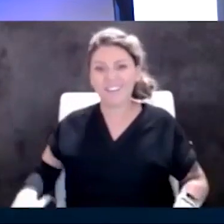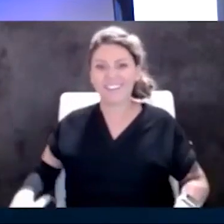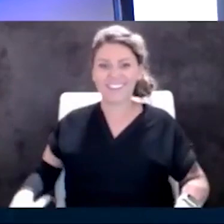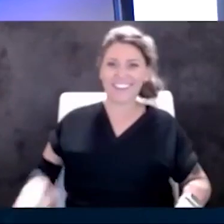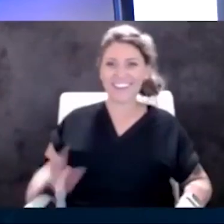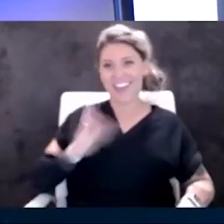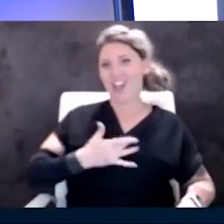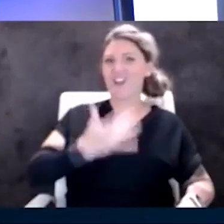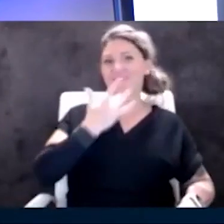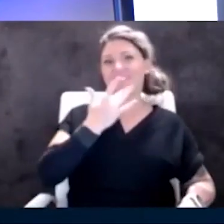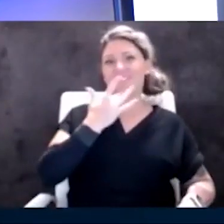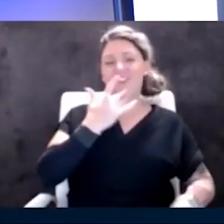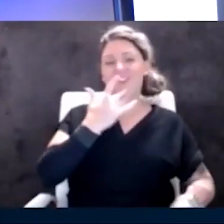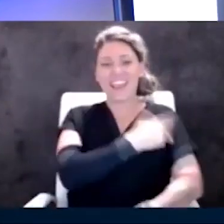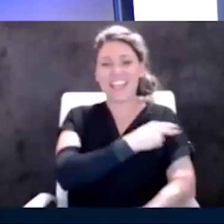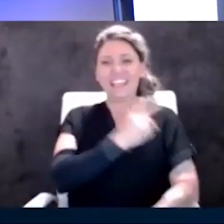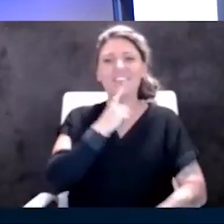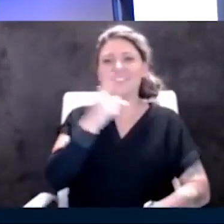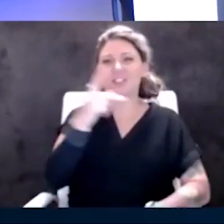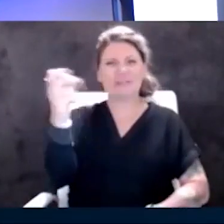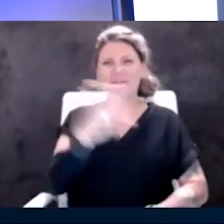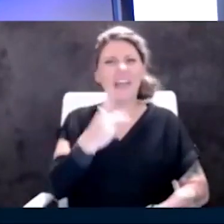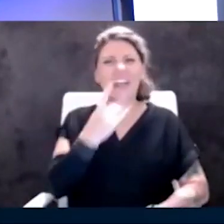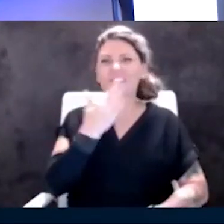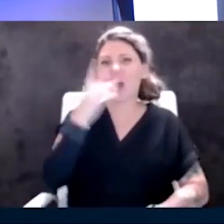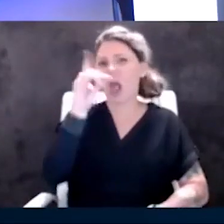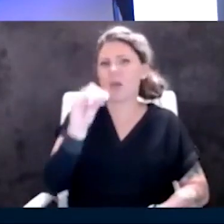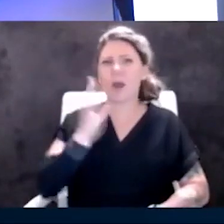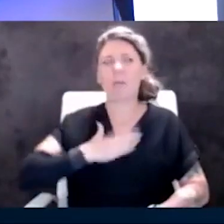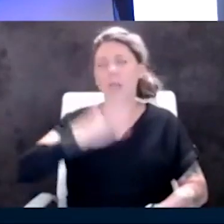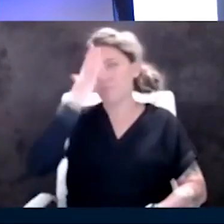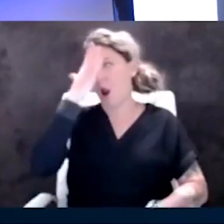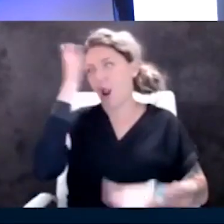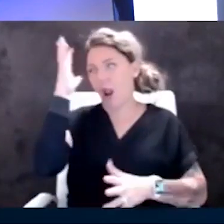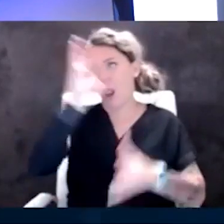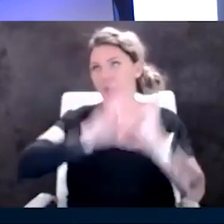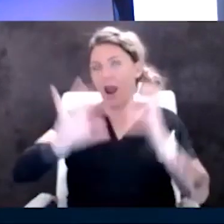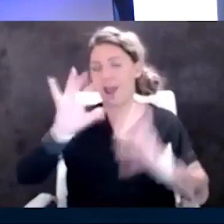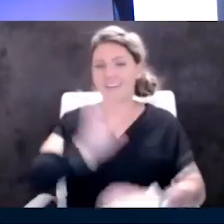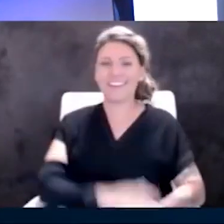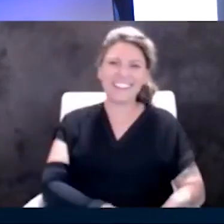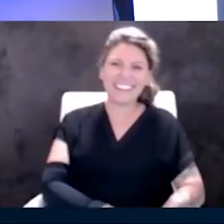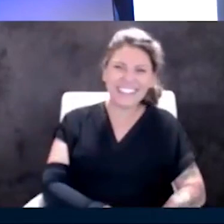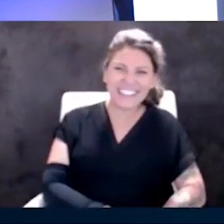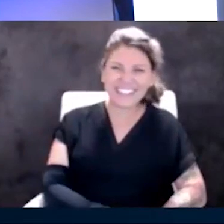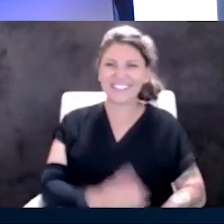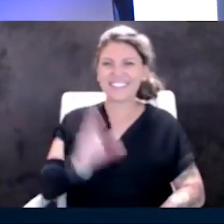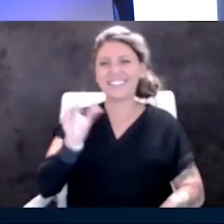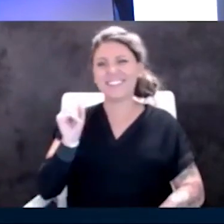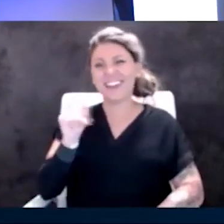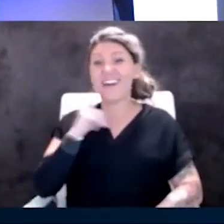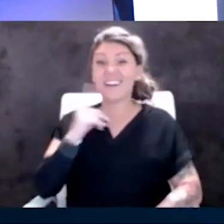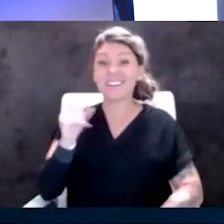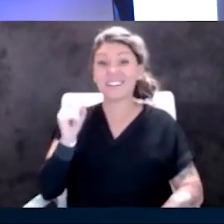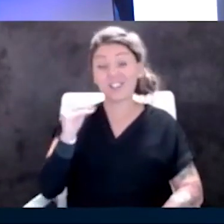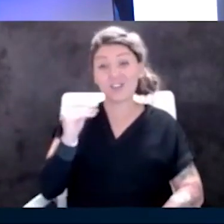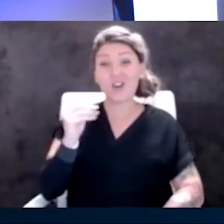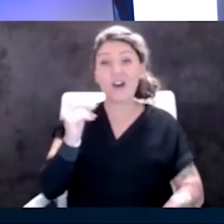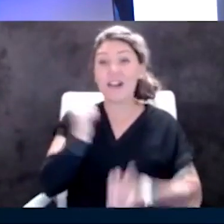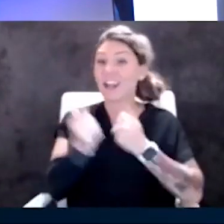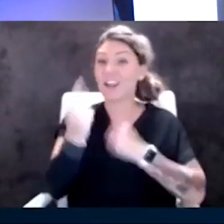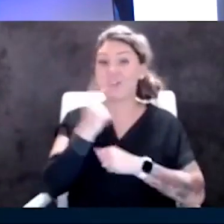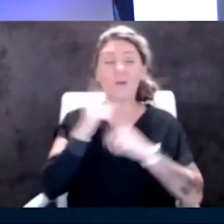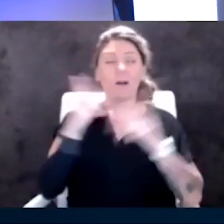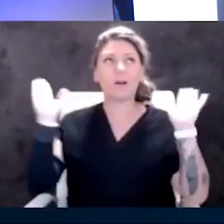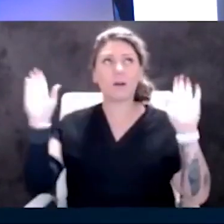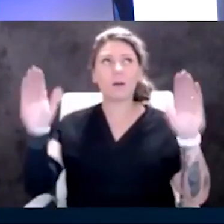salad. You come back from Colorado and your brain's all just a big mess here. So it's thin air. Yeah. So Dr. Pike, thin air, yeah, that's the only reason. Dr.